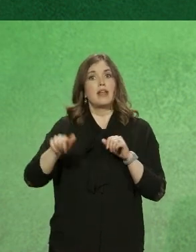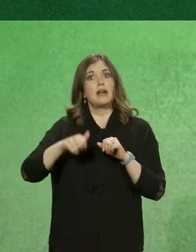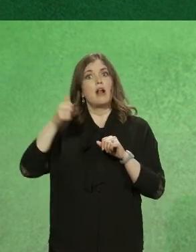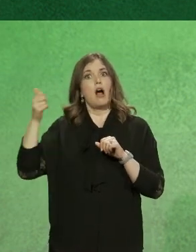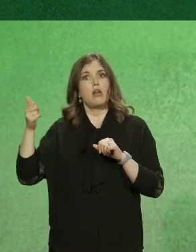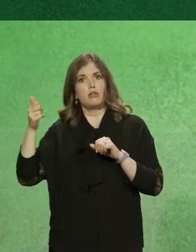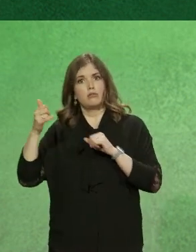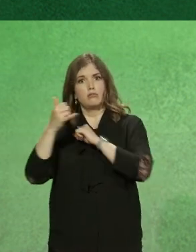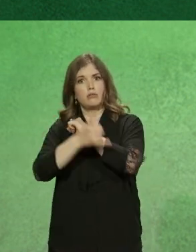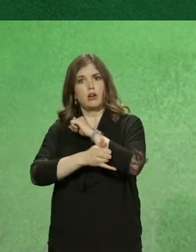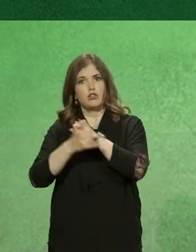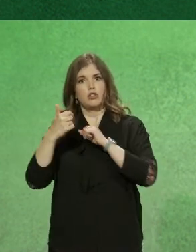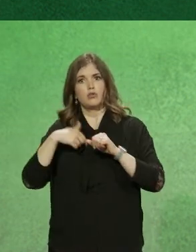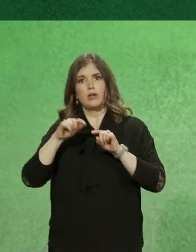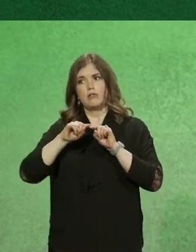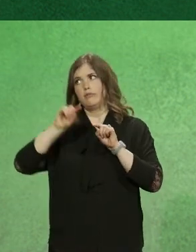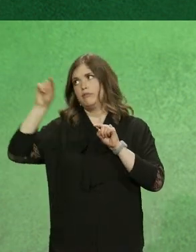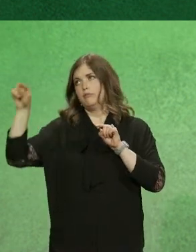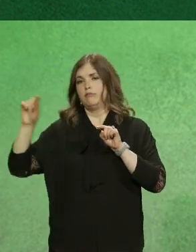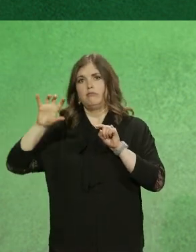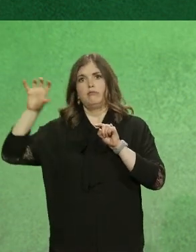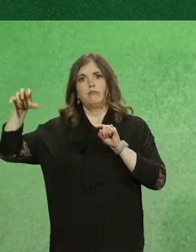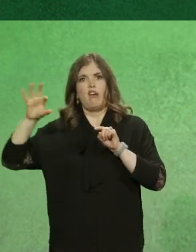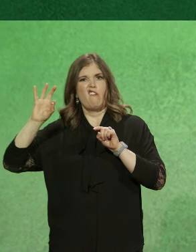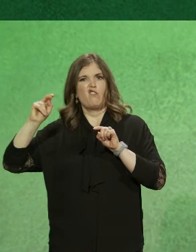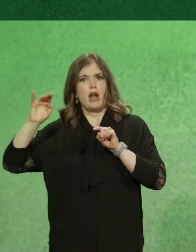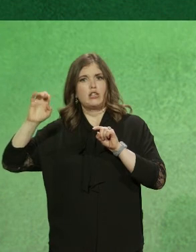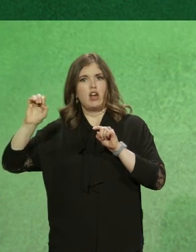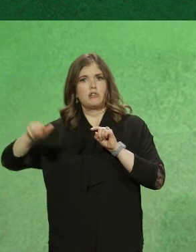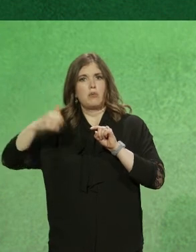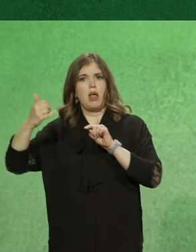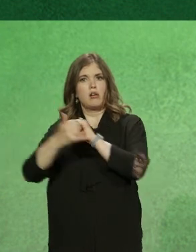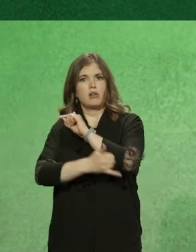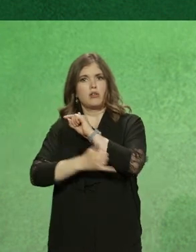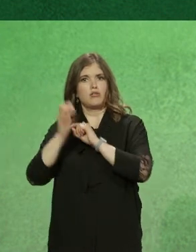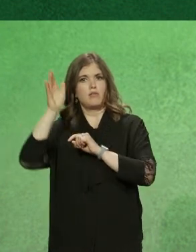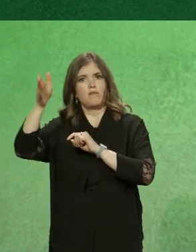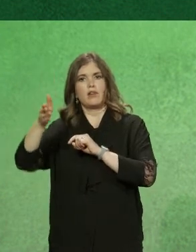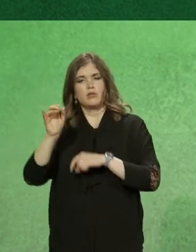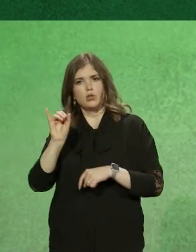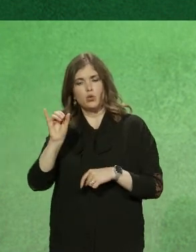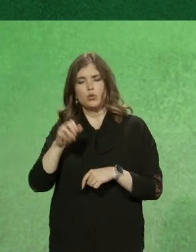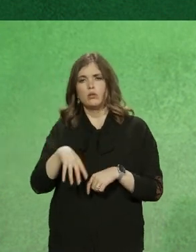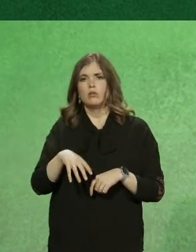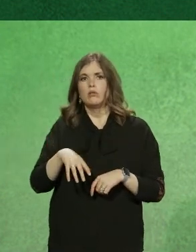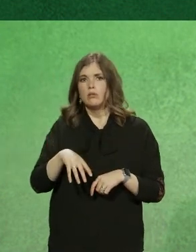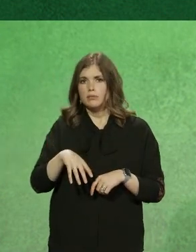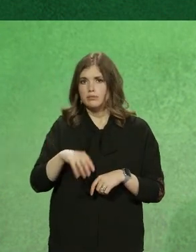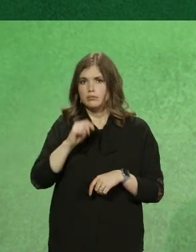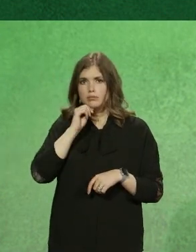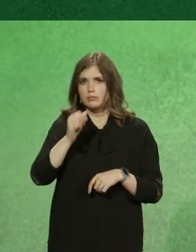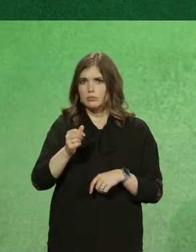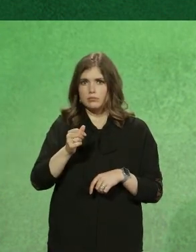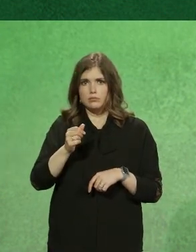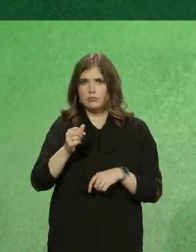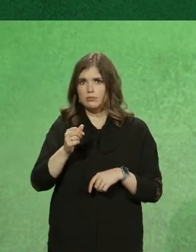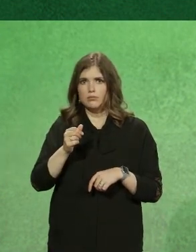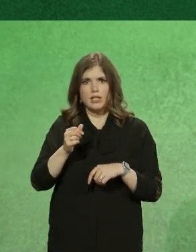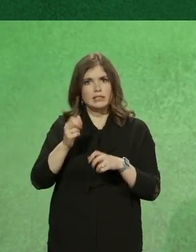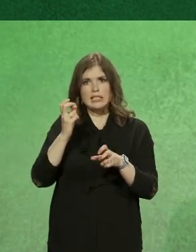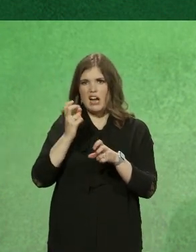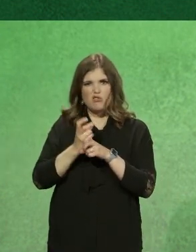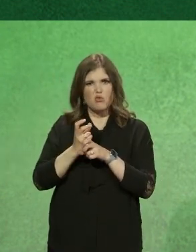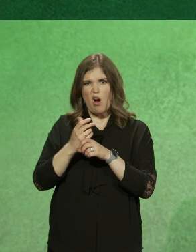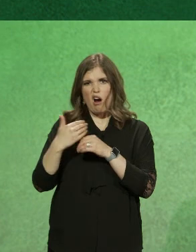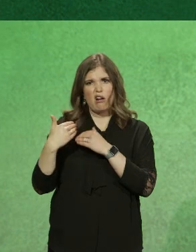people and partner with them outside Uganda. So it is not so hard a task